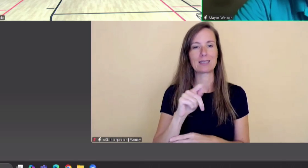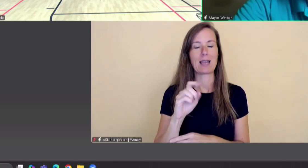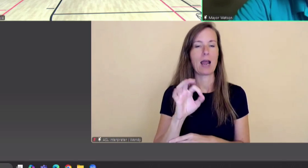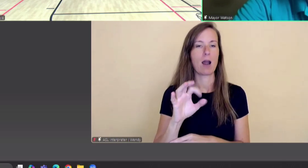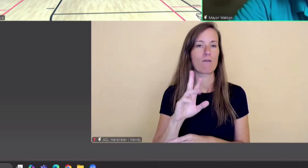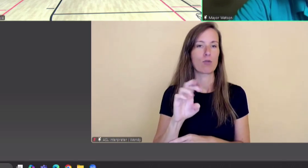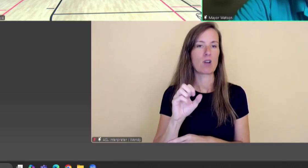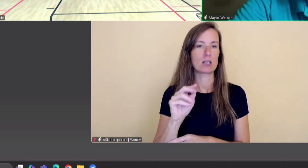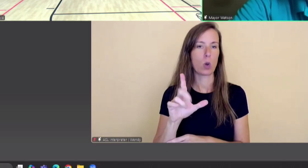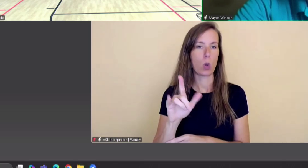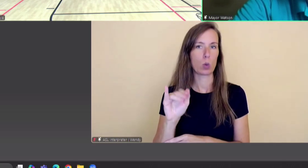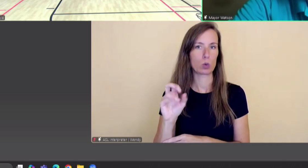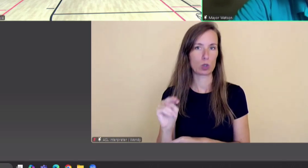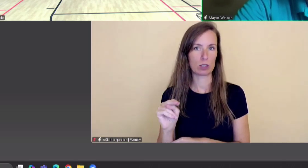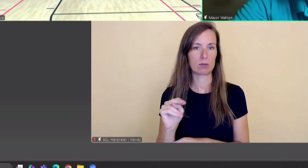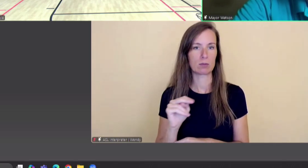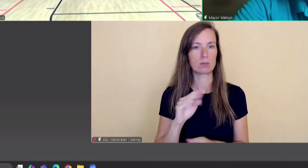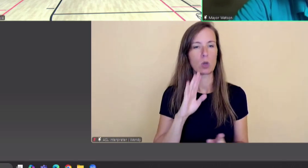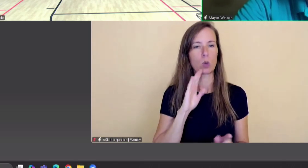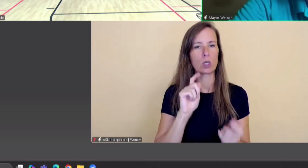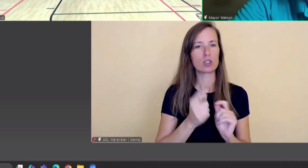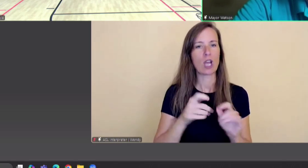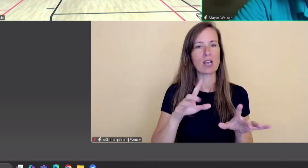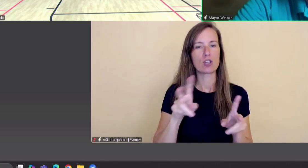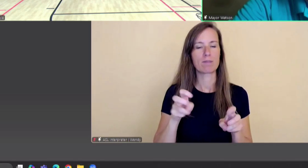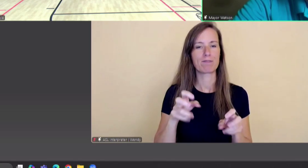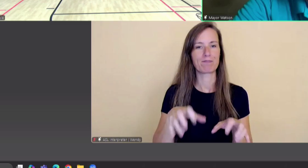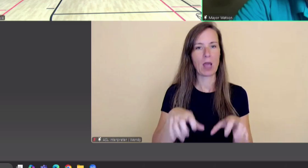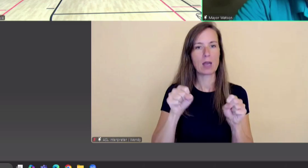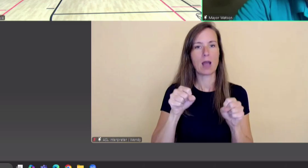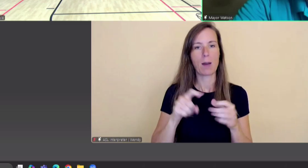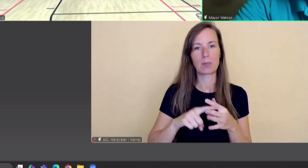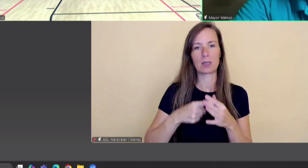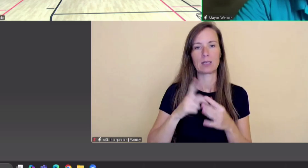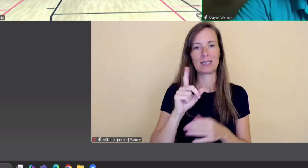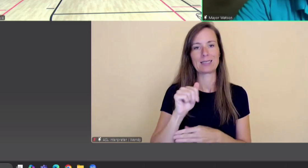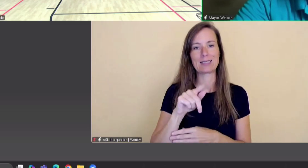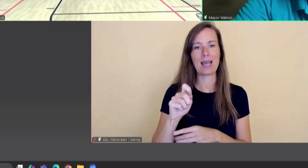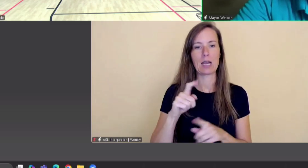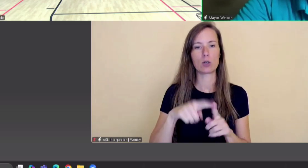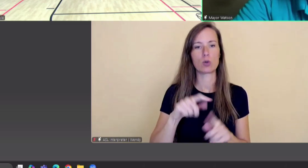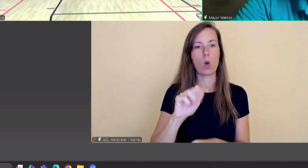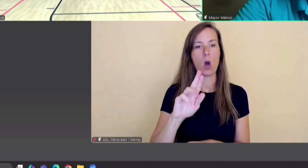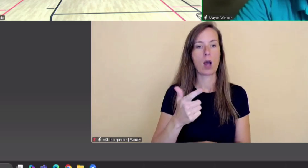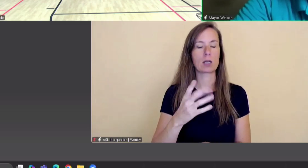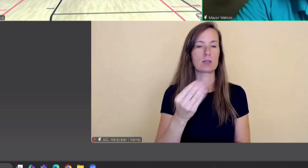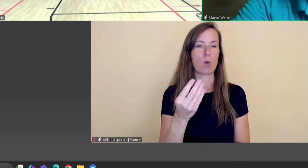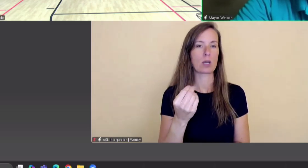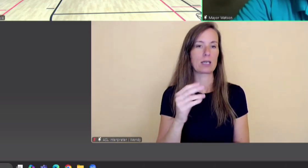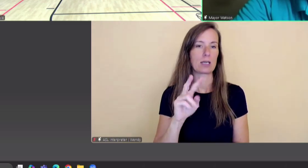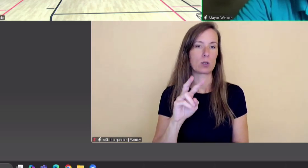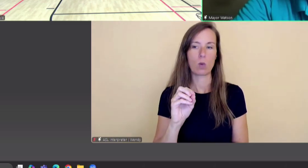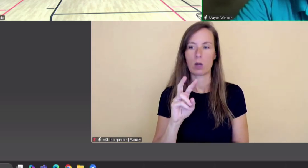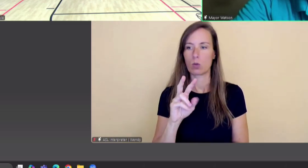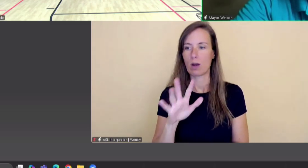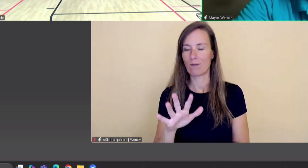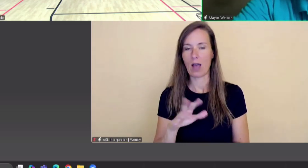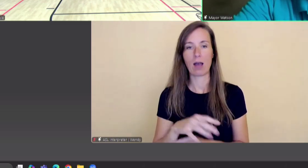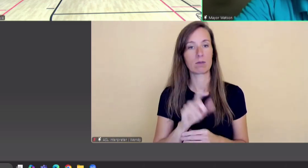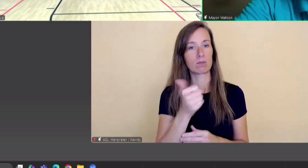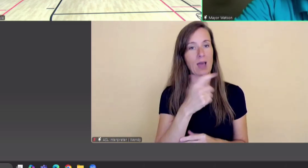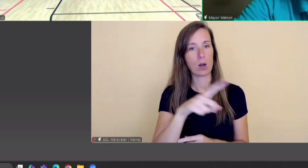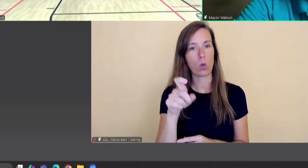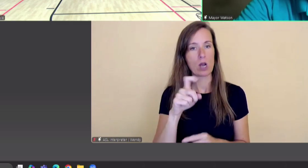Adopted, we'll change the adopted date to August 14th, 2025. Are there any questions about the resolution from the